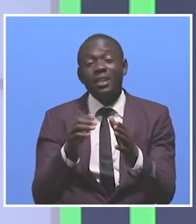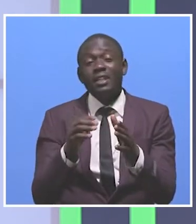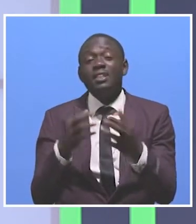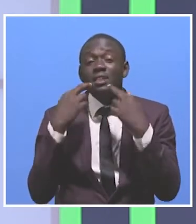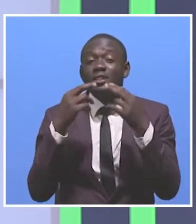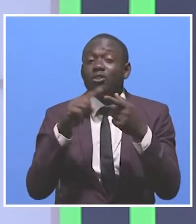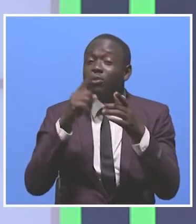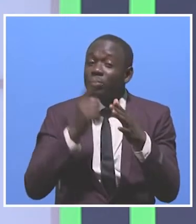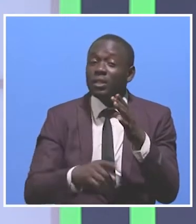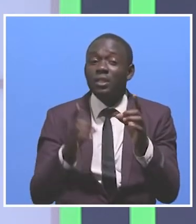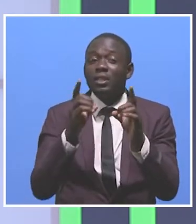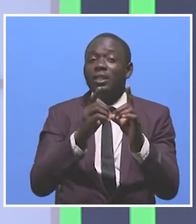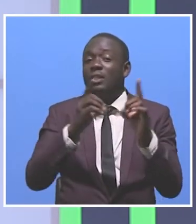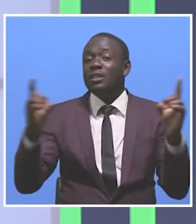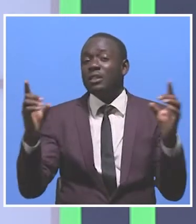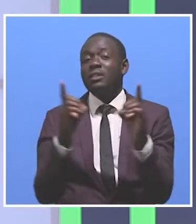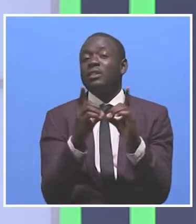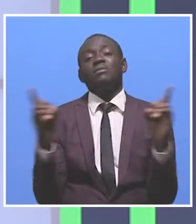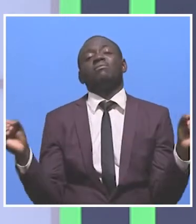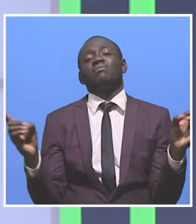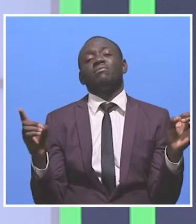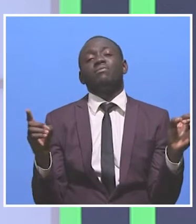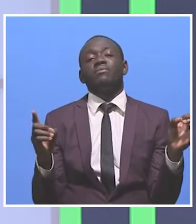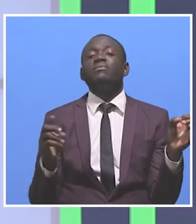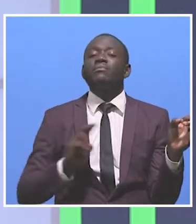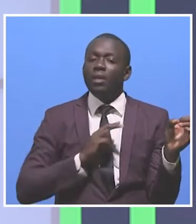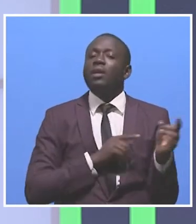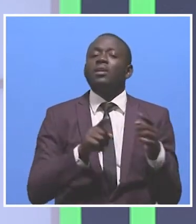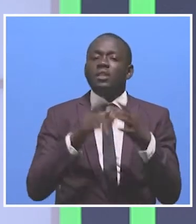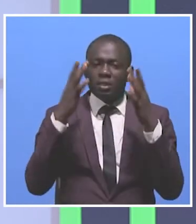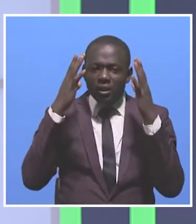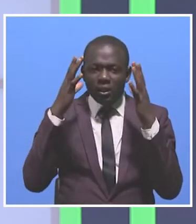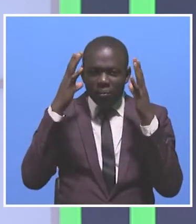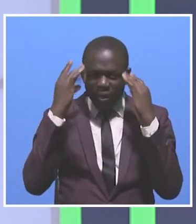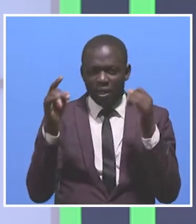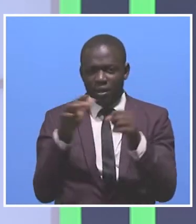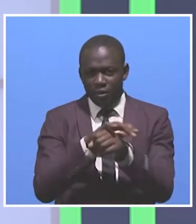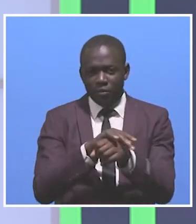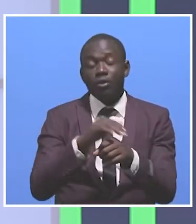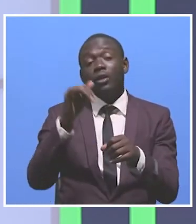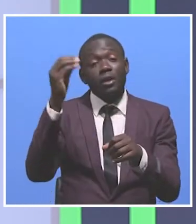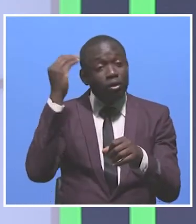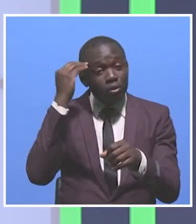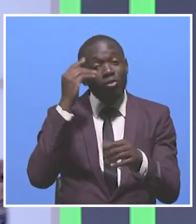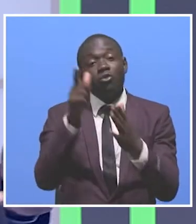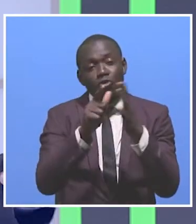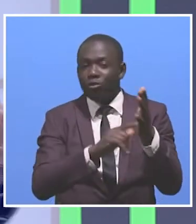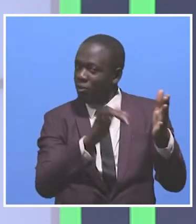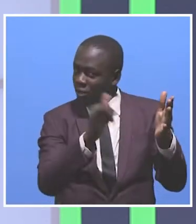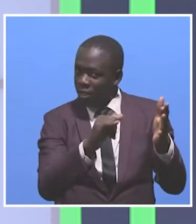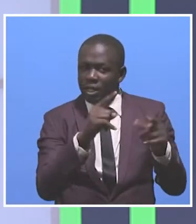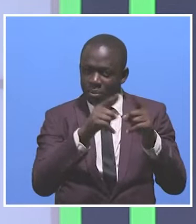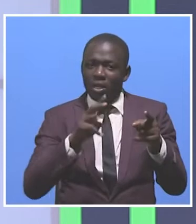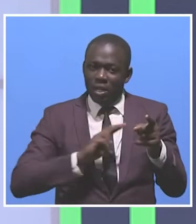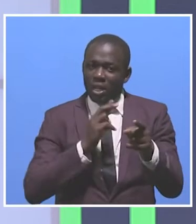So even us, we are careful. Even if it may not be fully part of the law, but we involve the husbands to say,